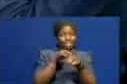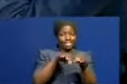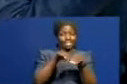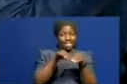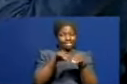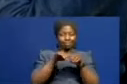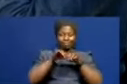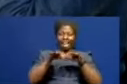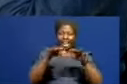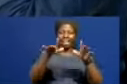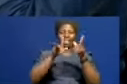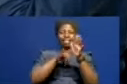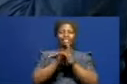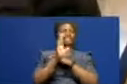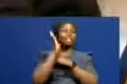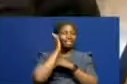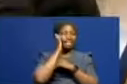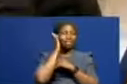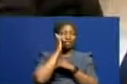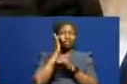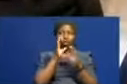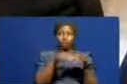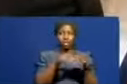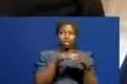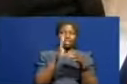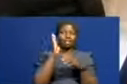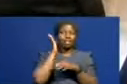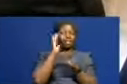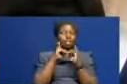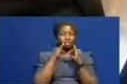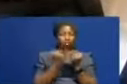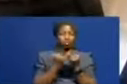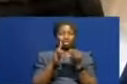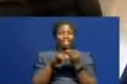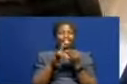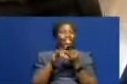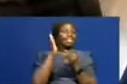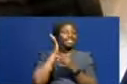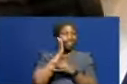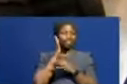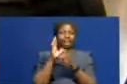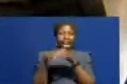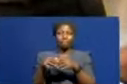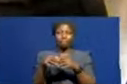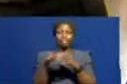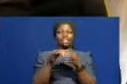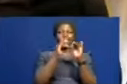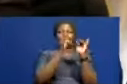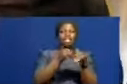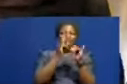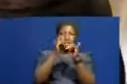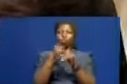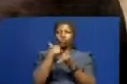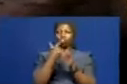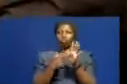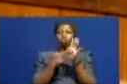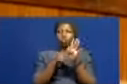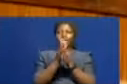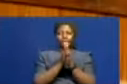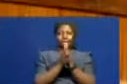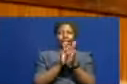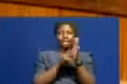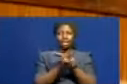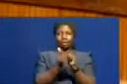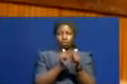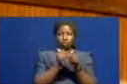from deaf institutions, hearing impaired clubs, and also among deaf individuals showing interest in the sport. We have